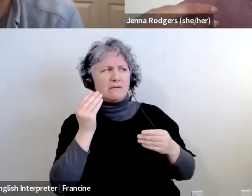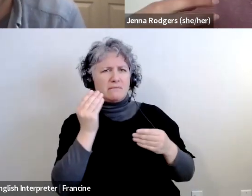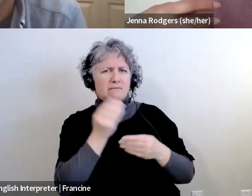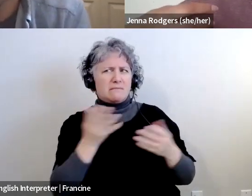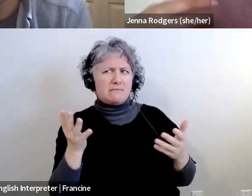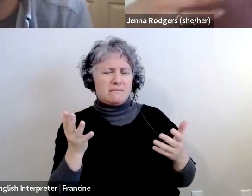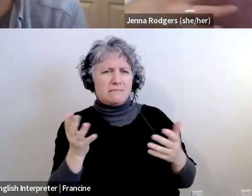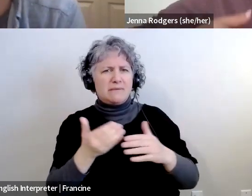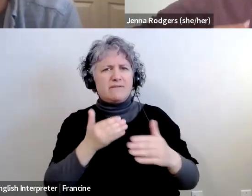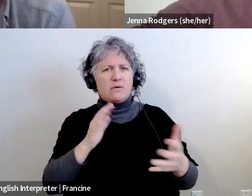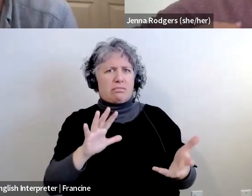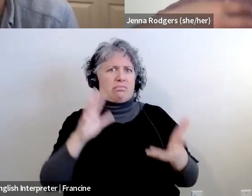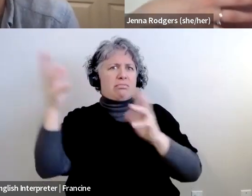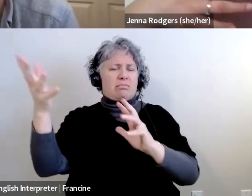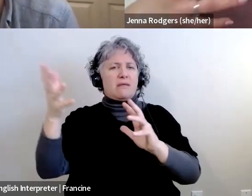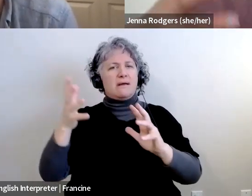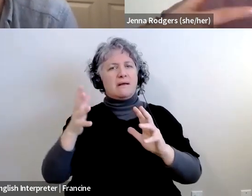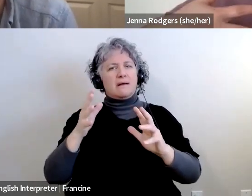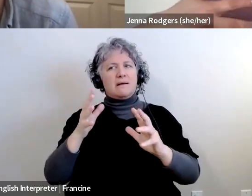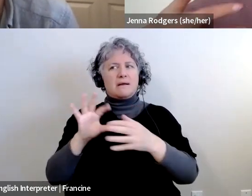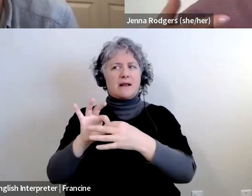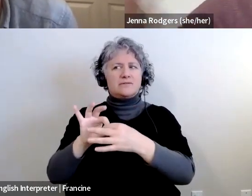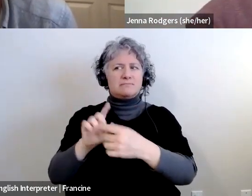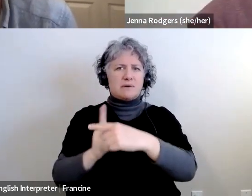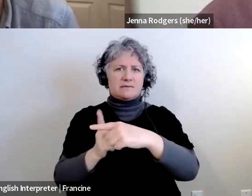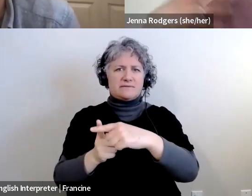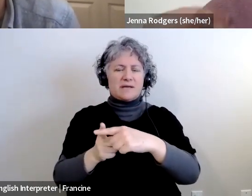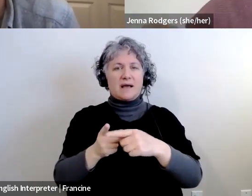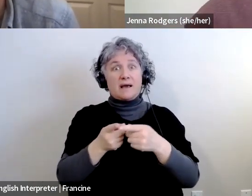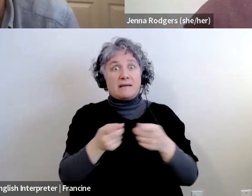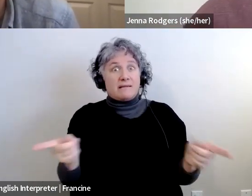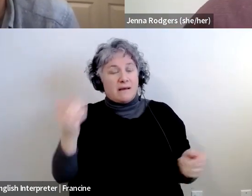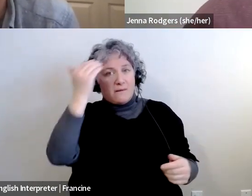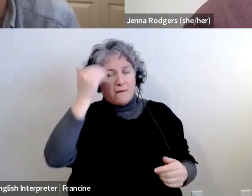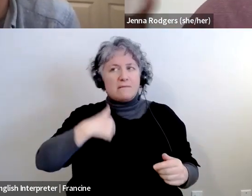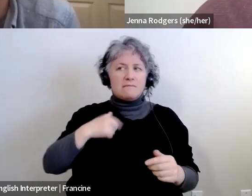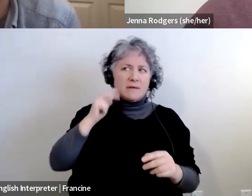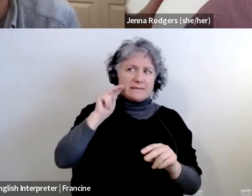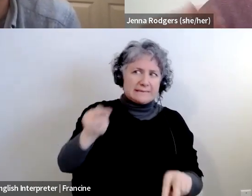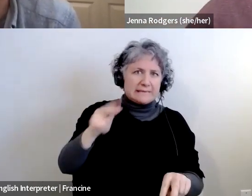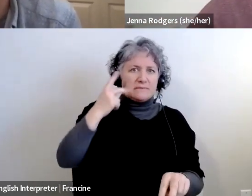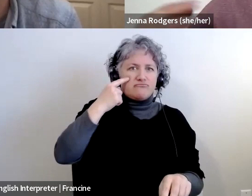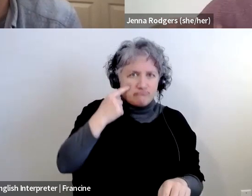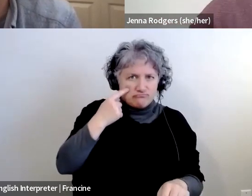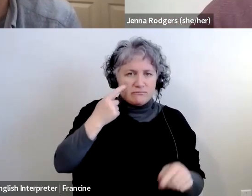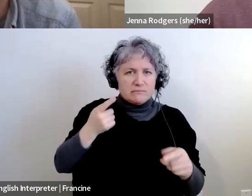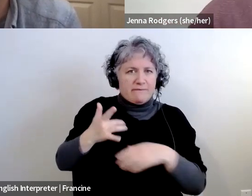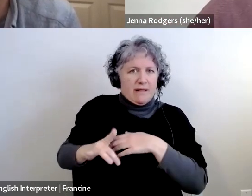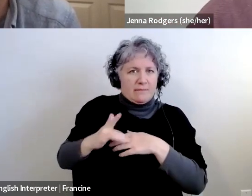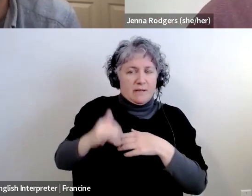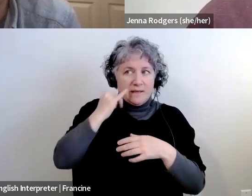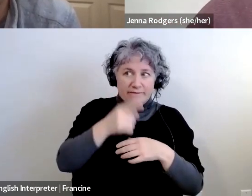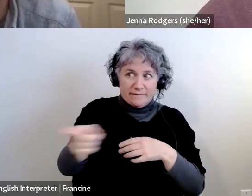positive connections and to make folks know that you're available when support might be